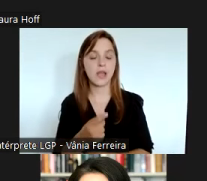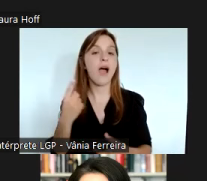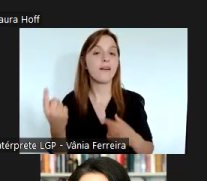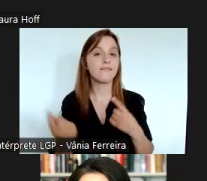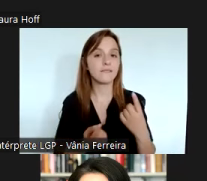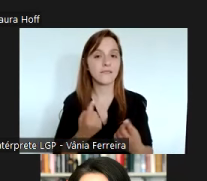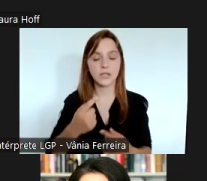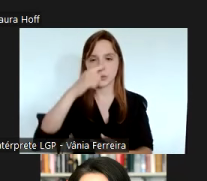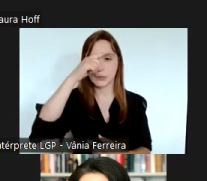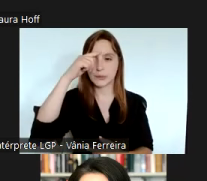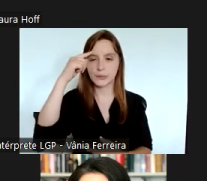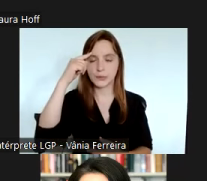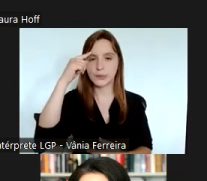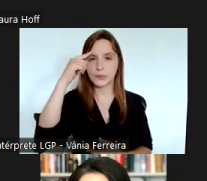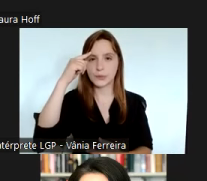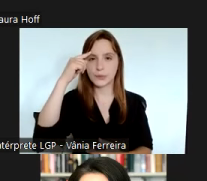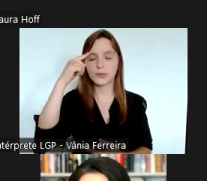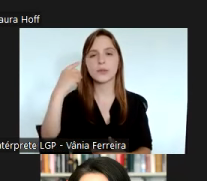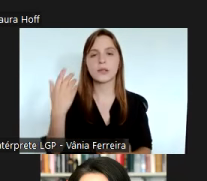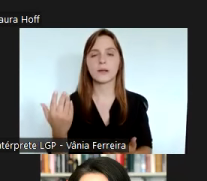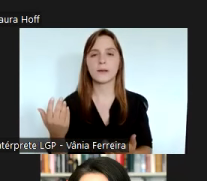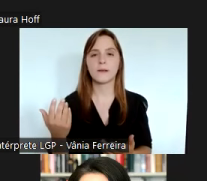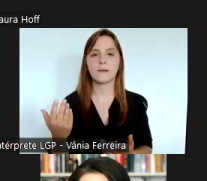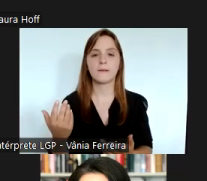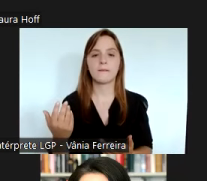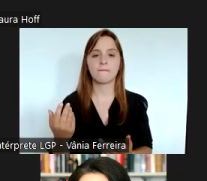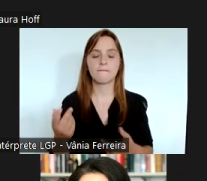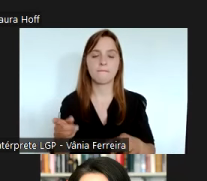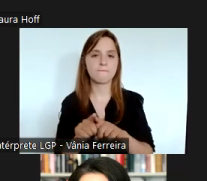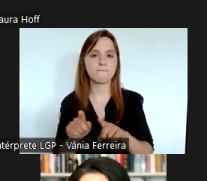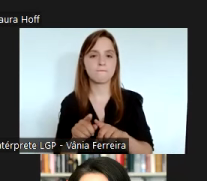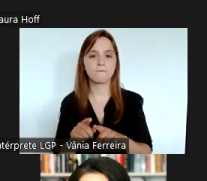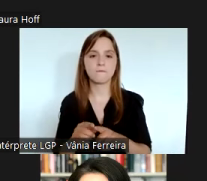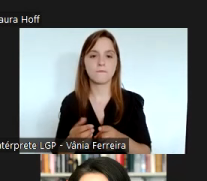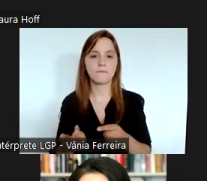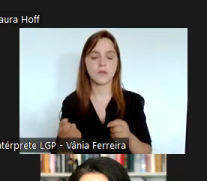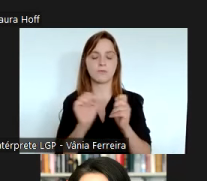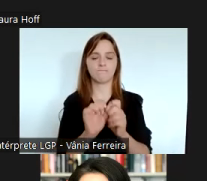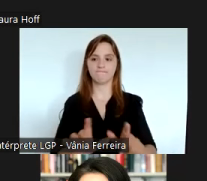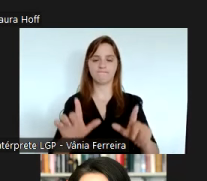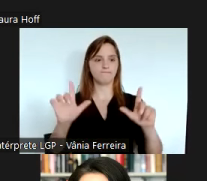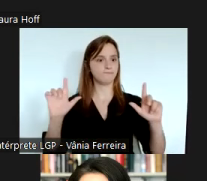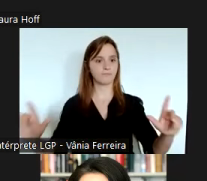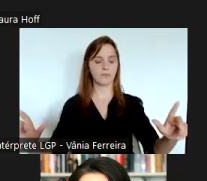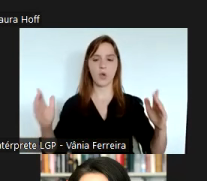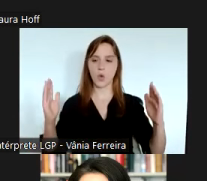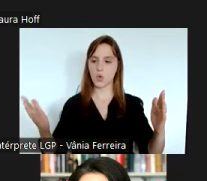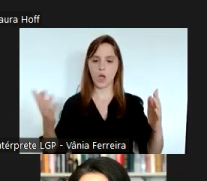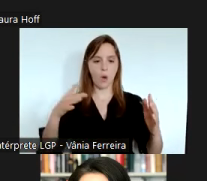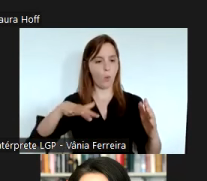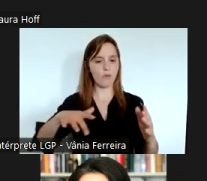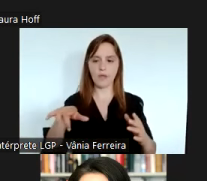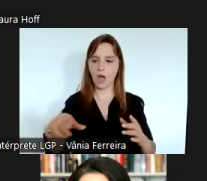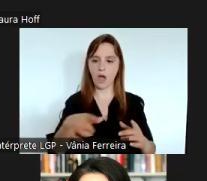difficult to remain or to keep the bigger picture and see where exactly this approach could be